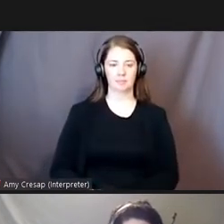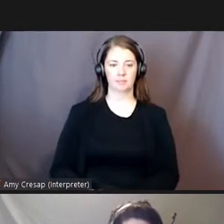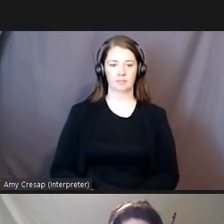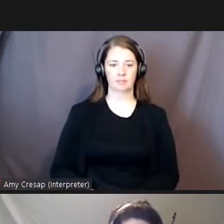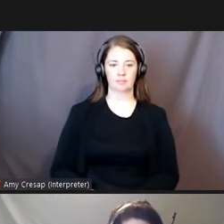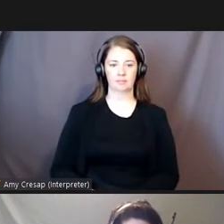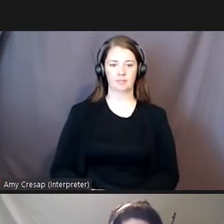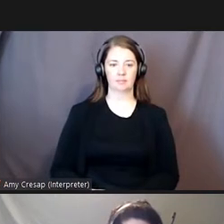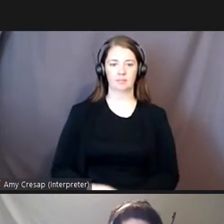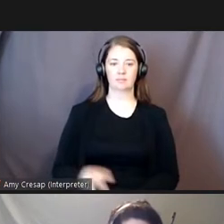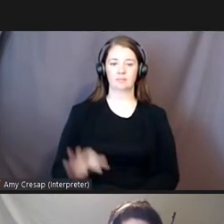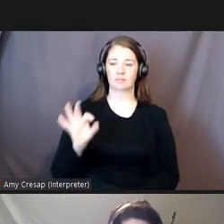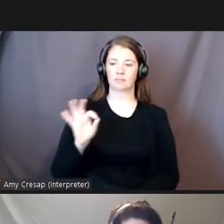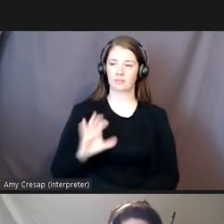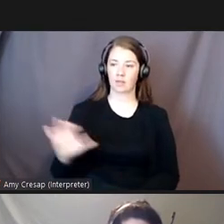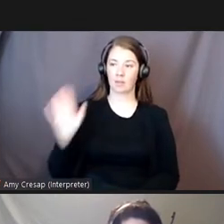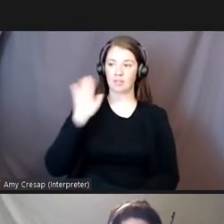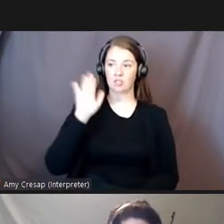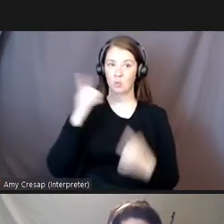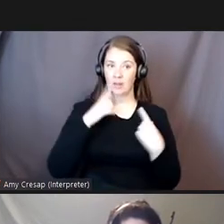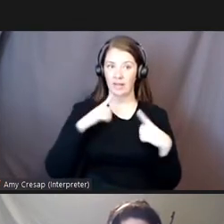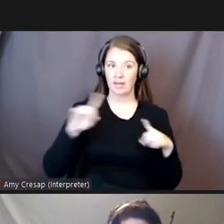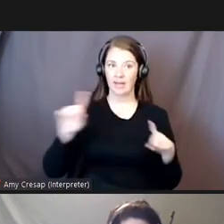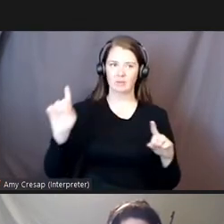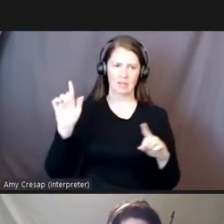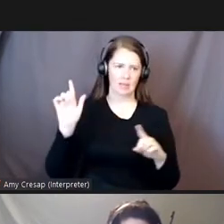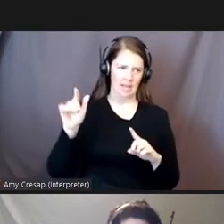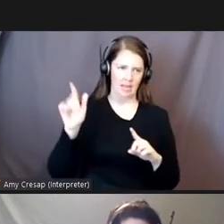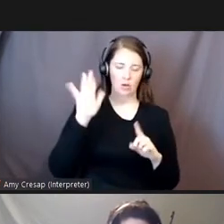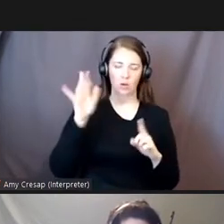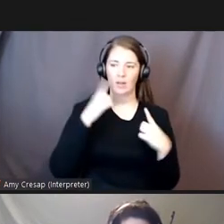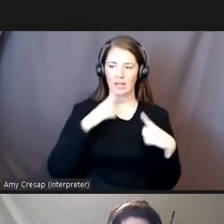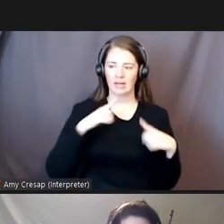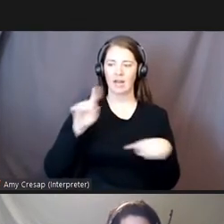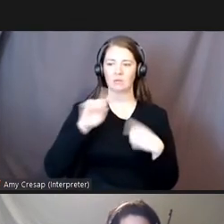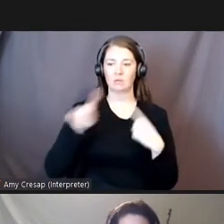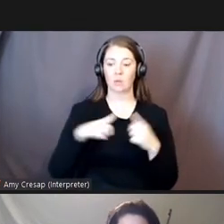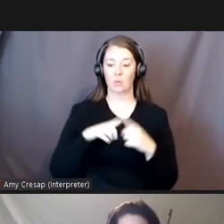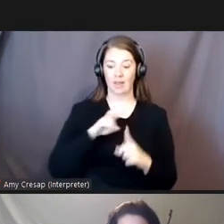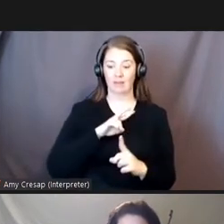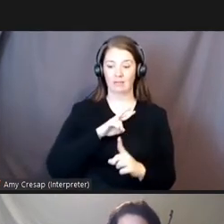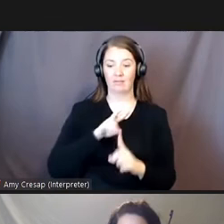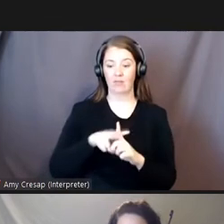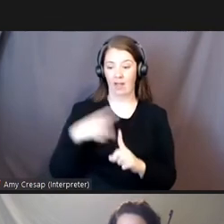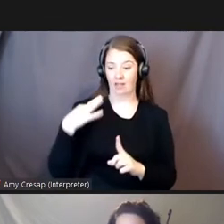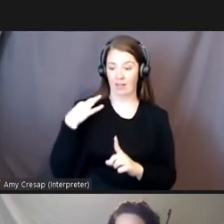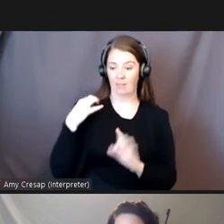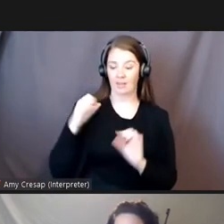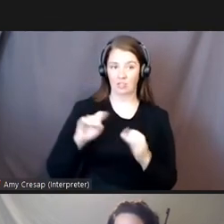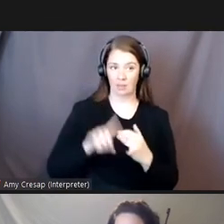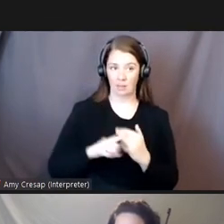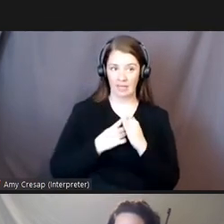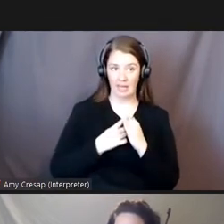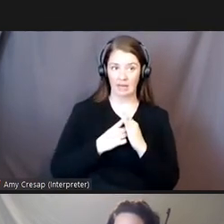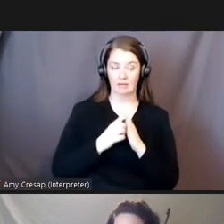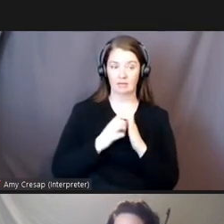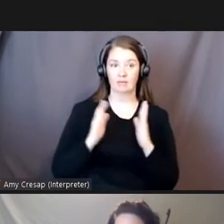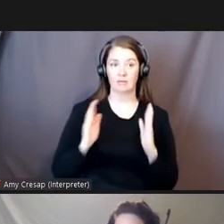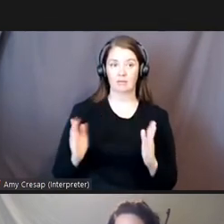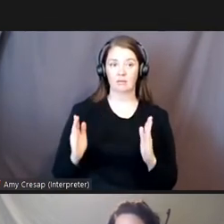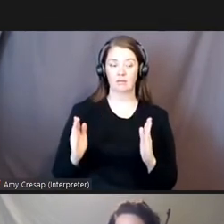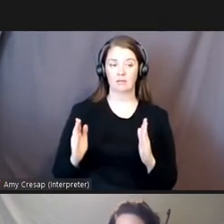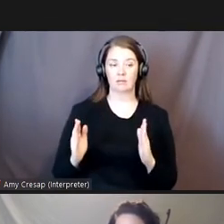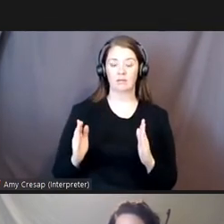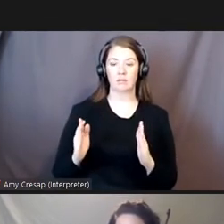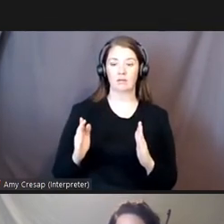The commission will announce at a later date when the application filing window will be open, and interested applicants